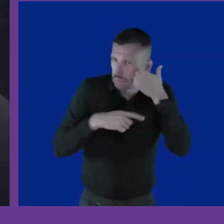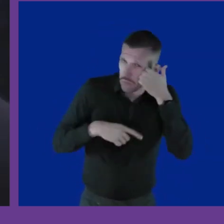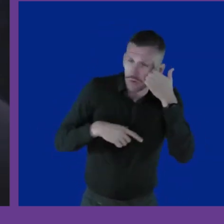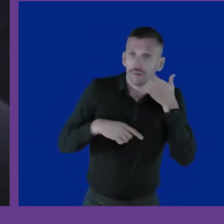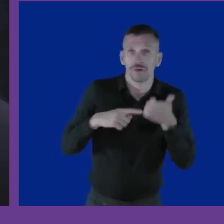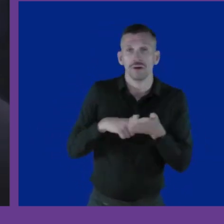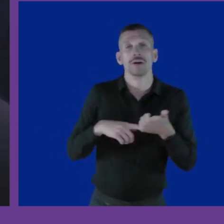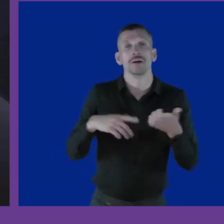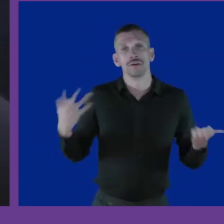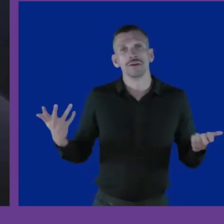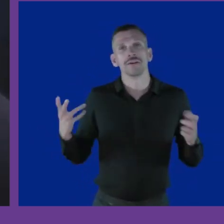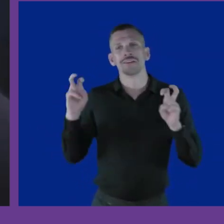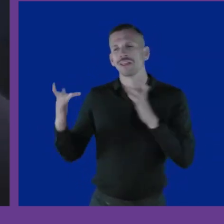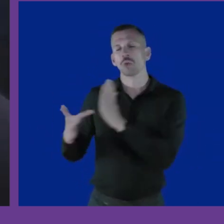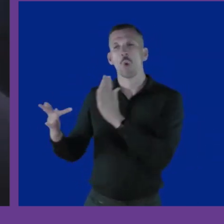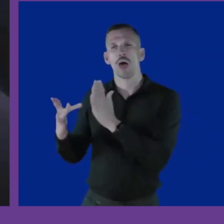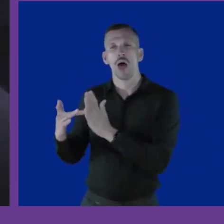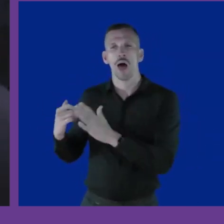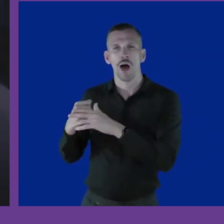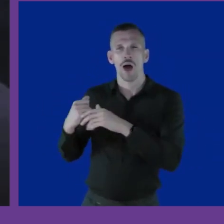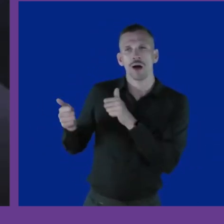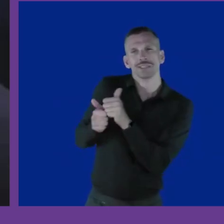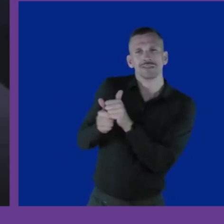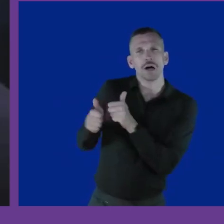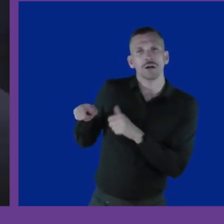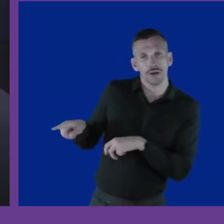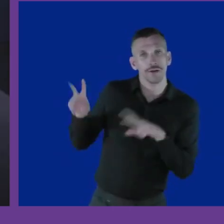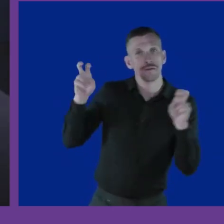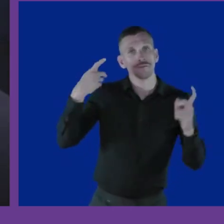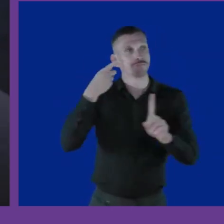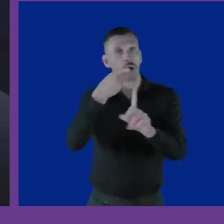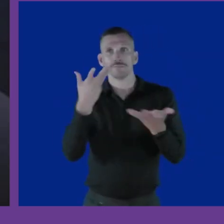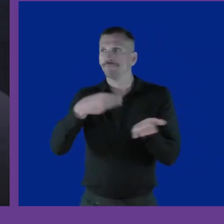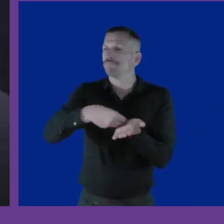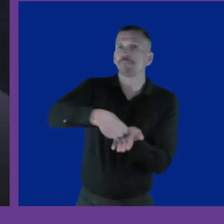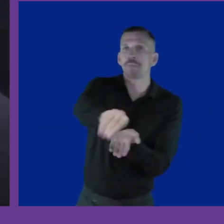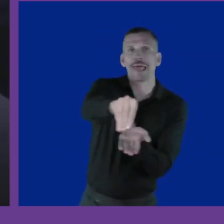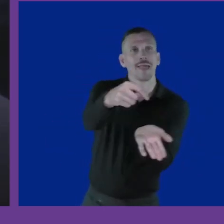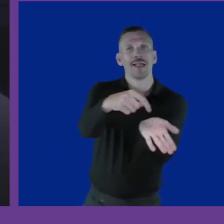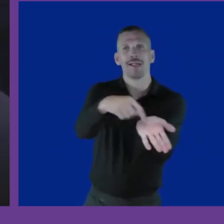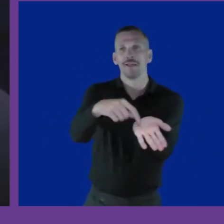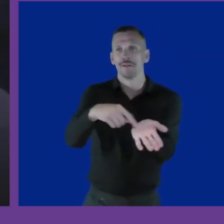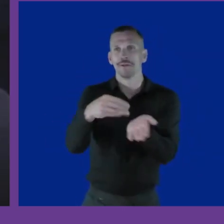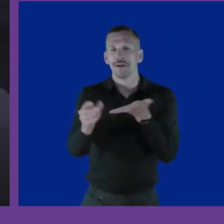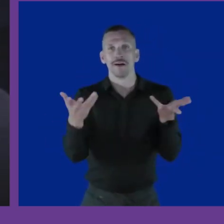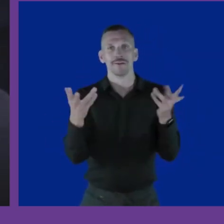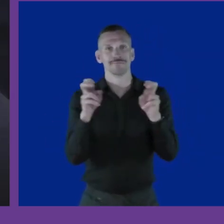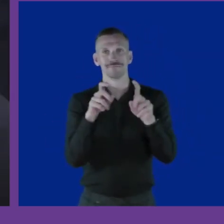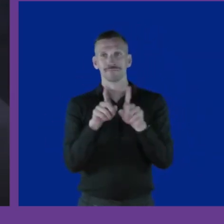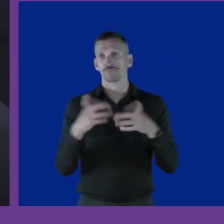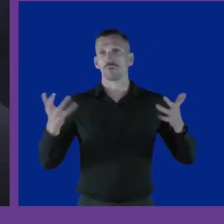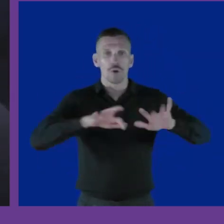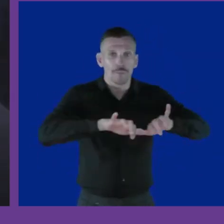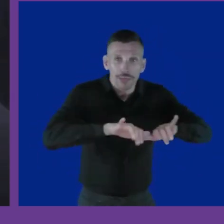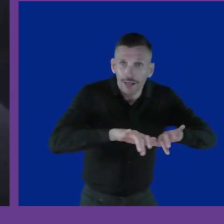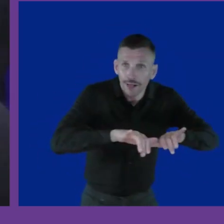what Jacob mentioned on Apple Pay, for example, we see now all payment terminals being able to